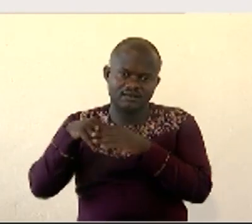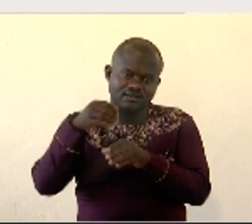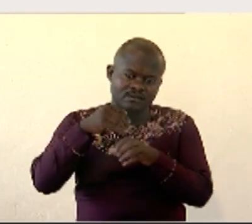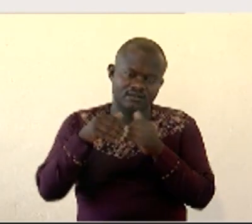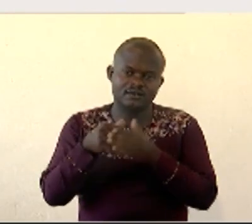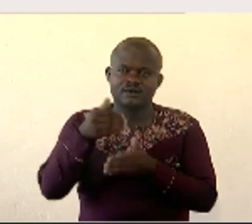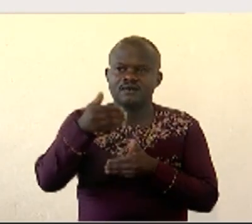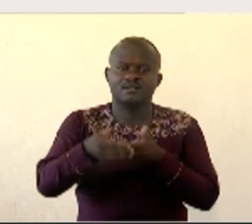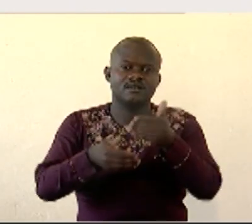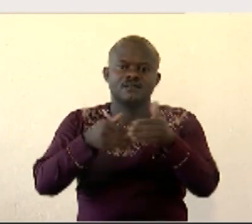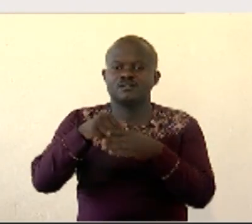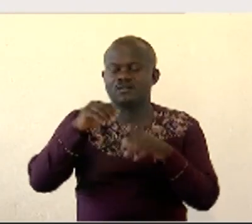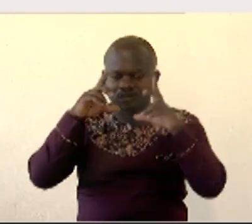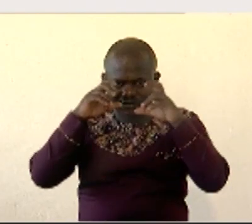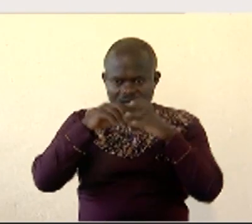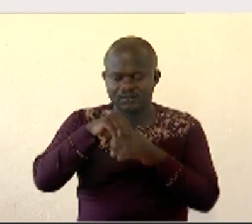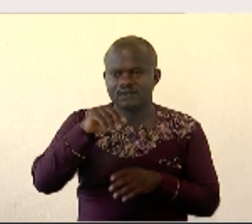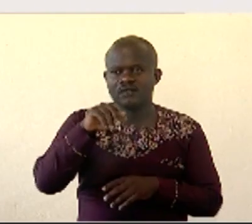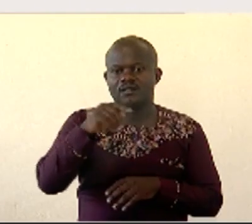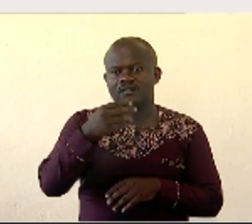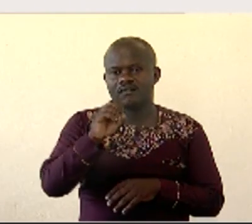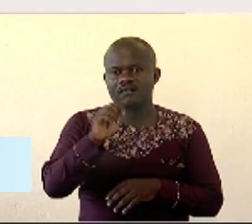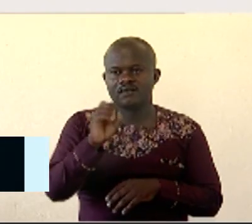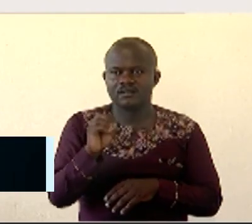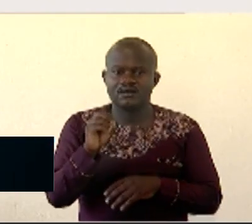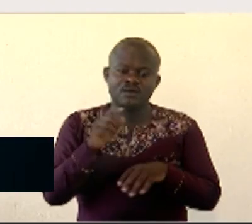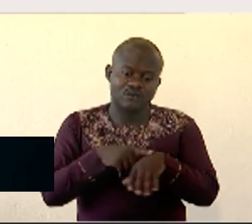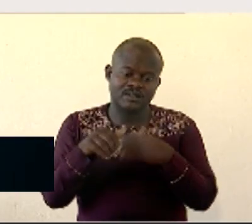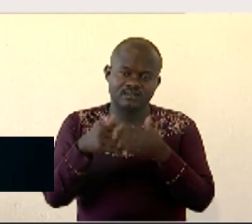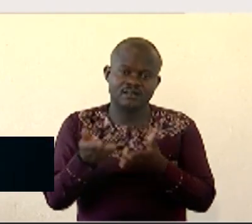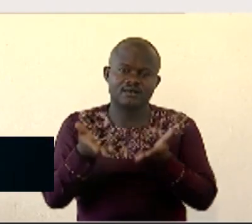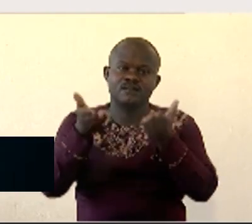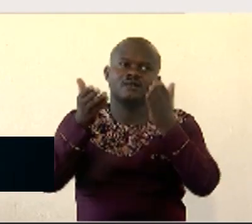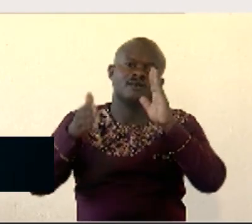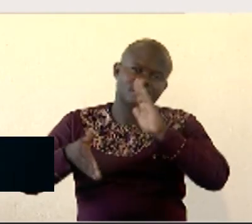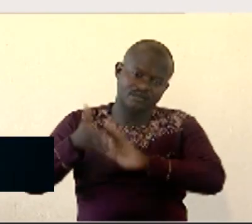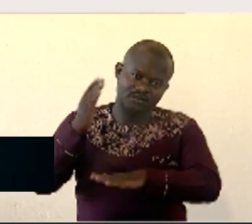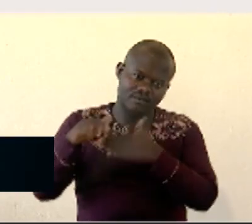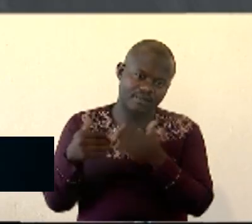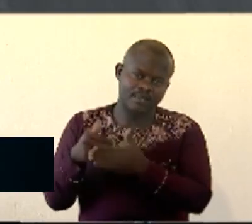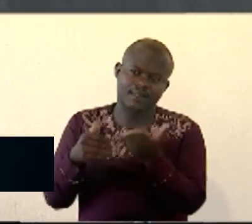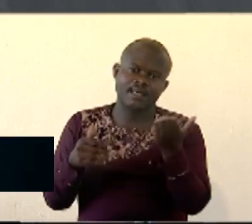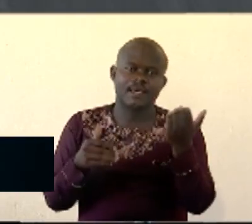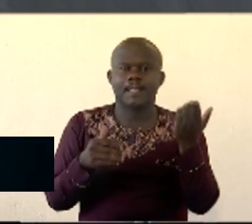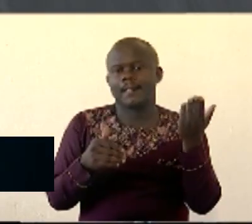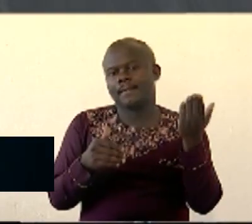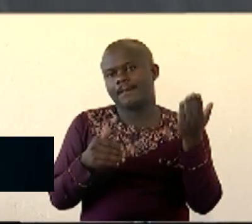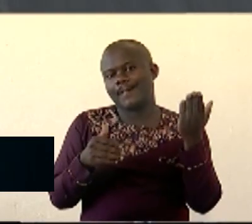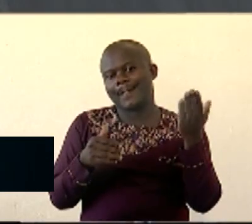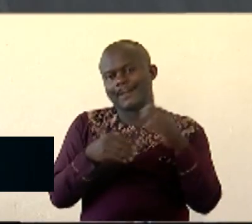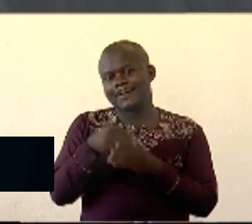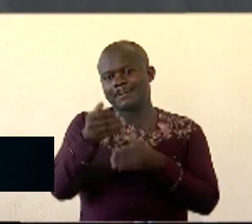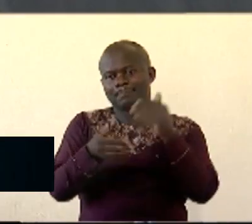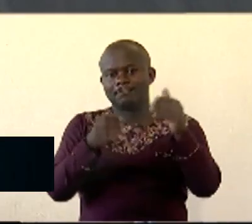the process of photosynthesis. And once the temperature increases, automatically these enzymes that participates in the process